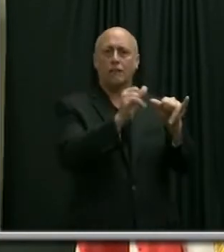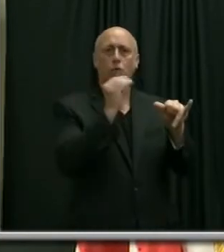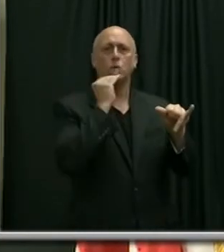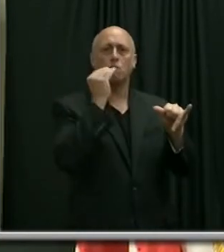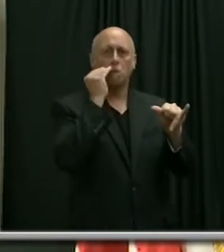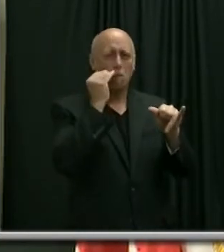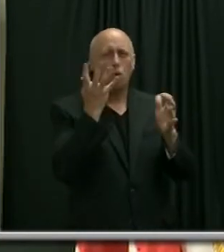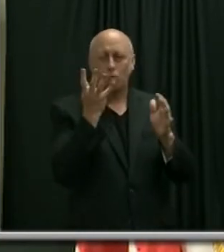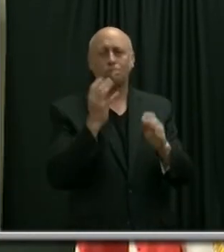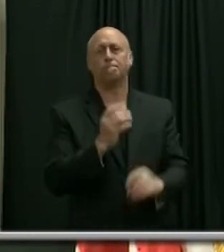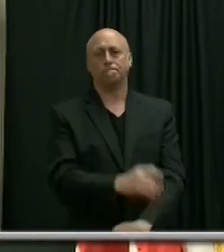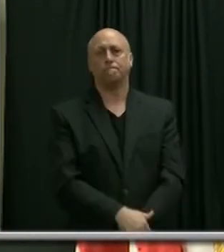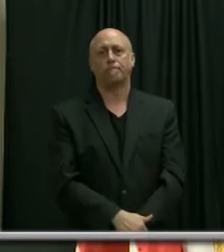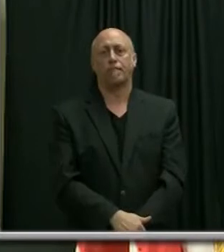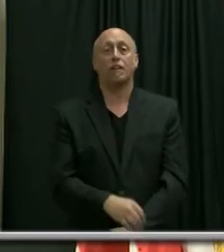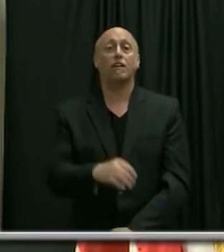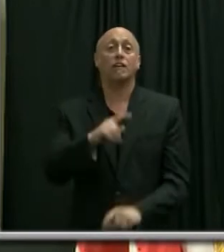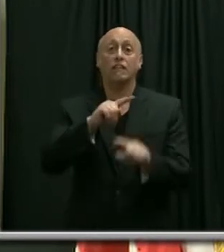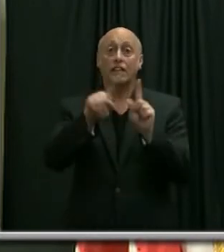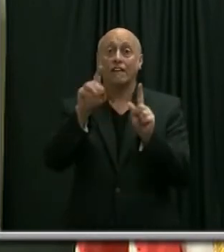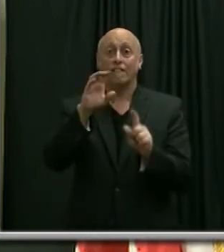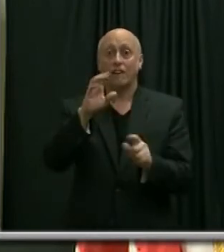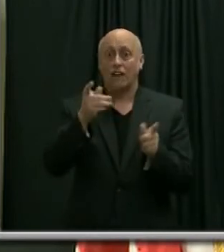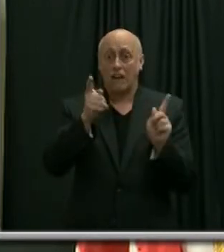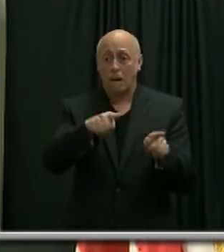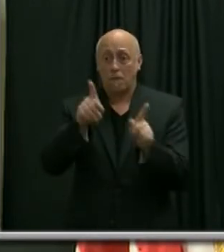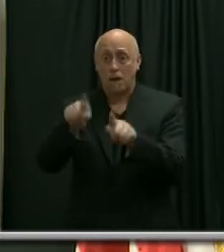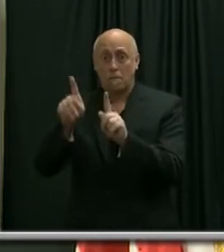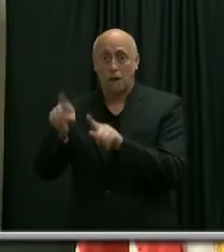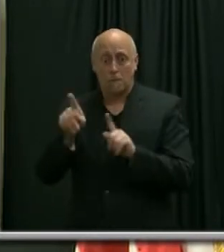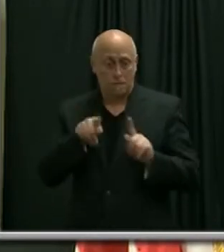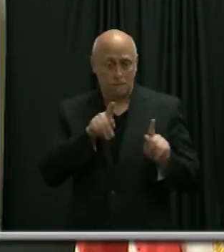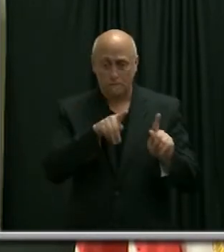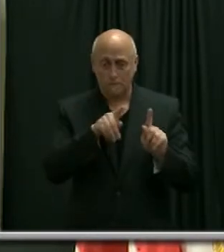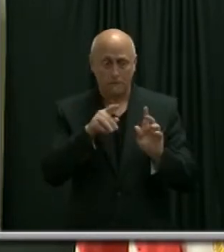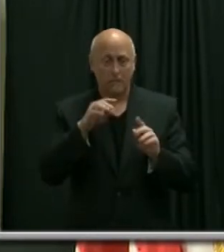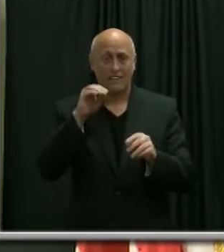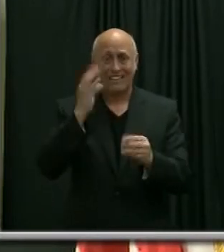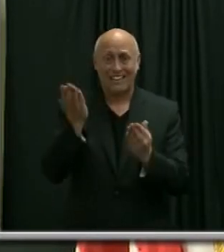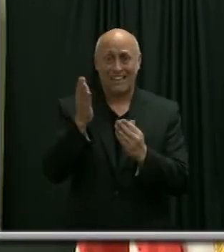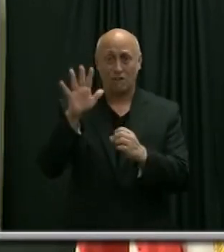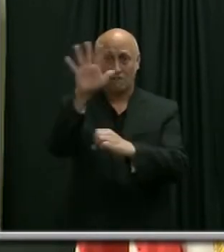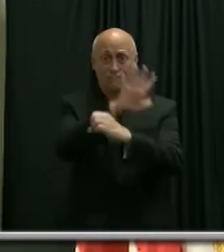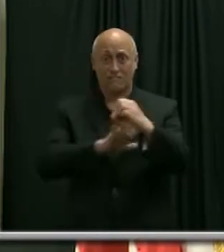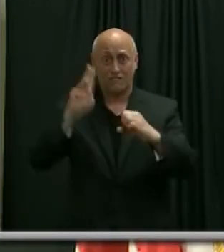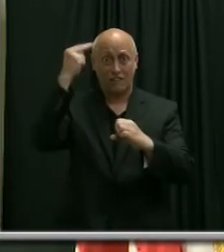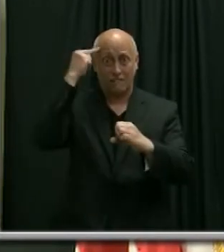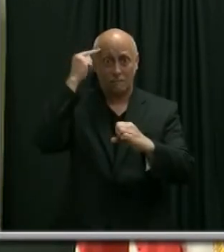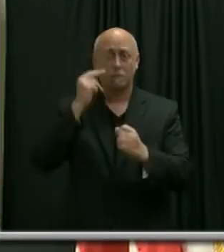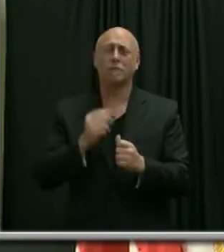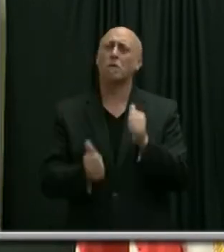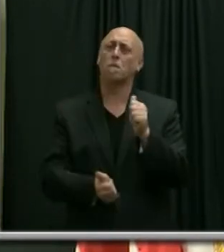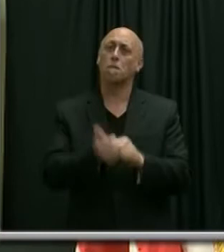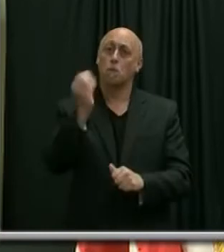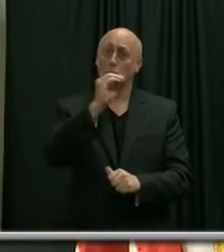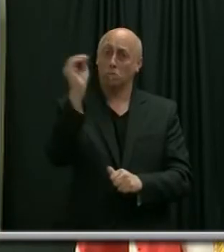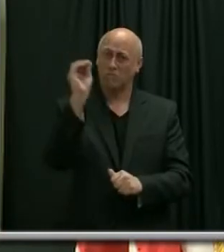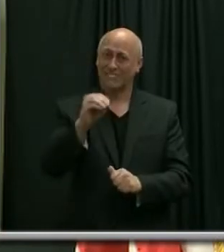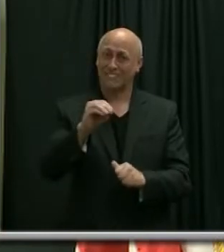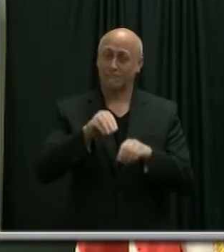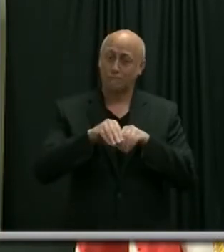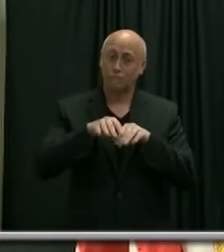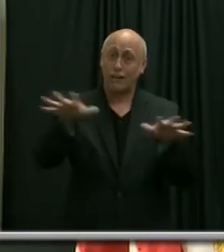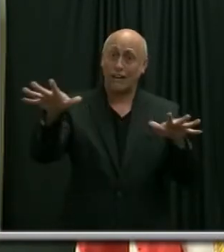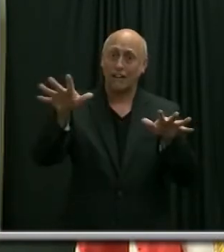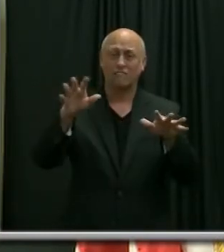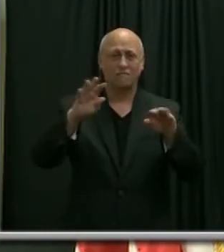the cases that we've reported in Nashville, Davidson County, the majority are still spread throughout